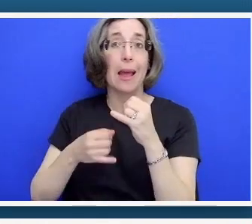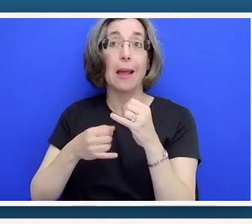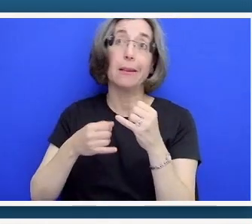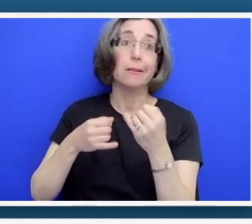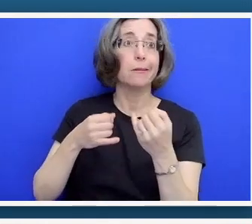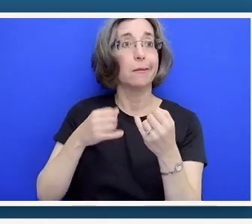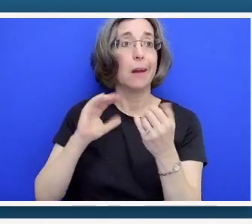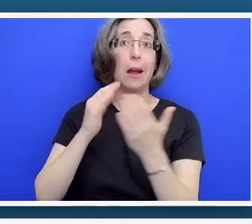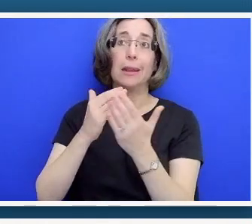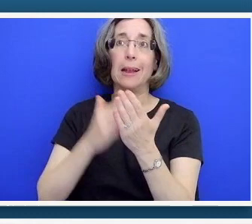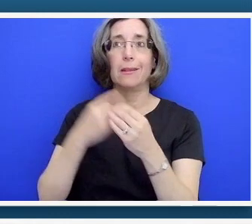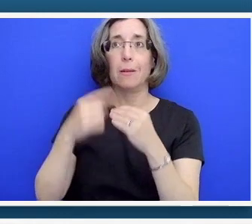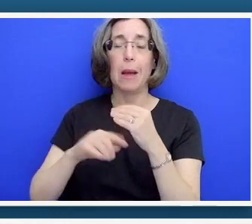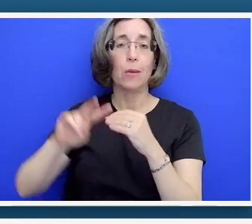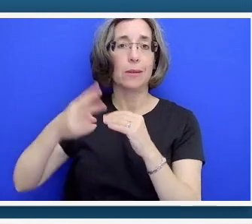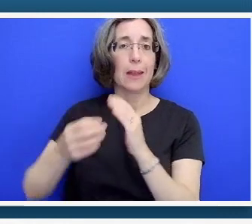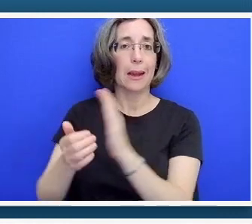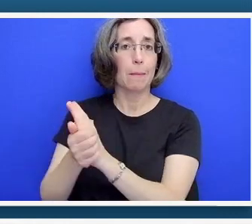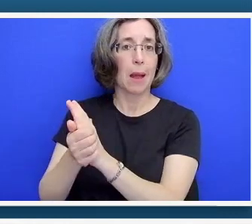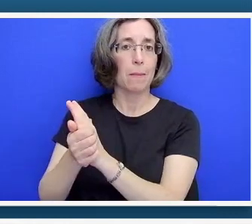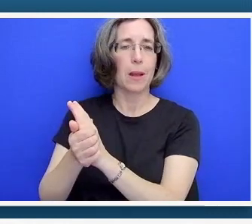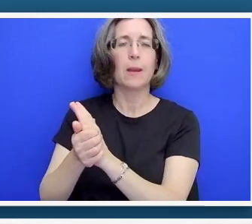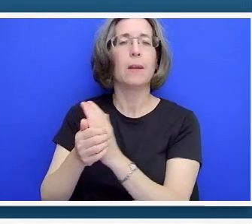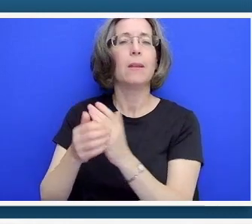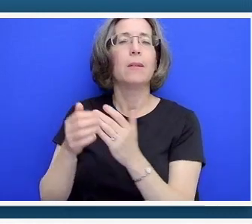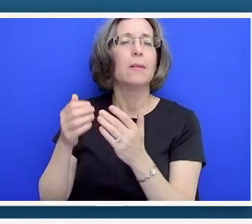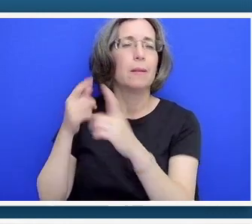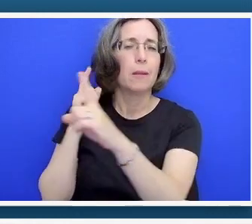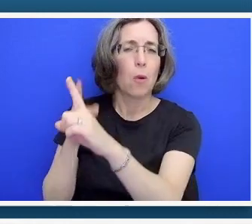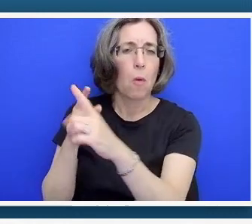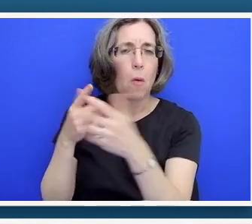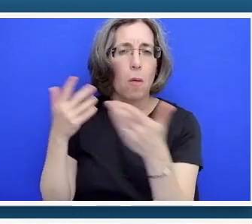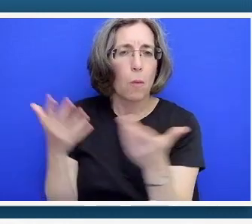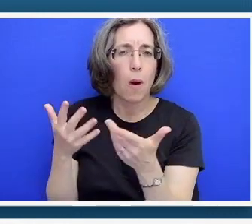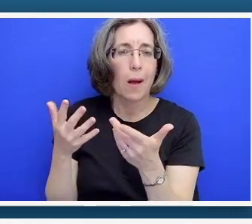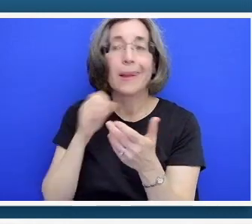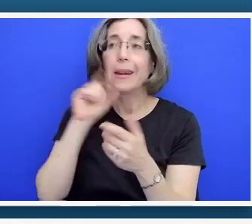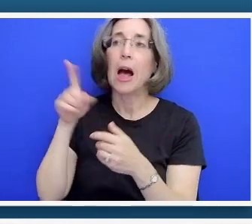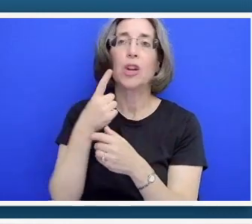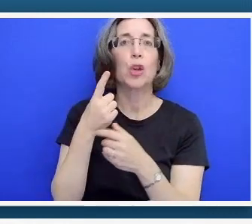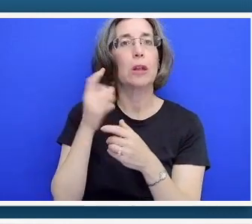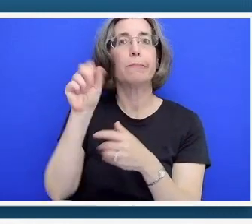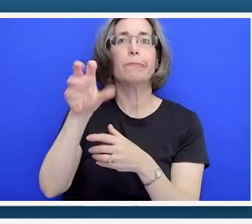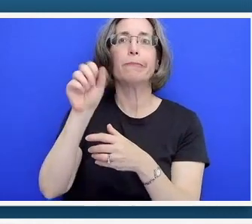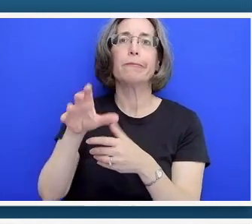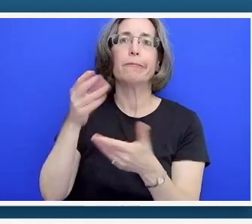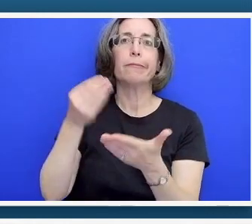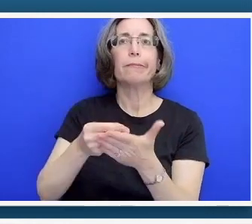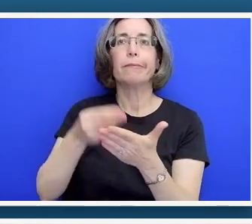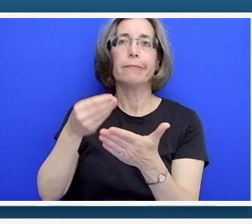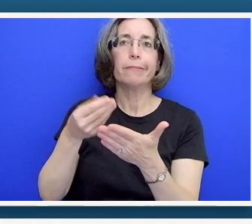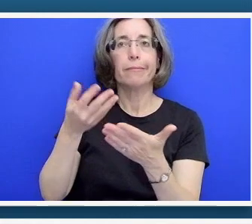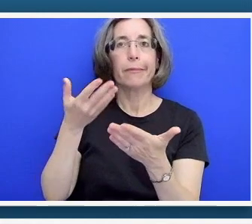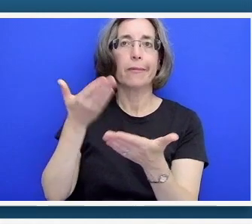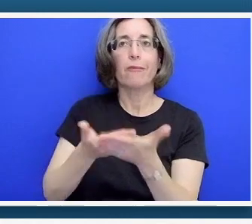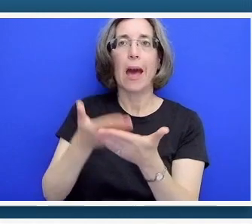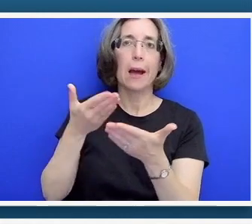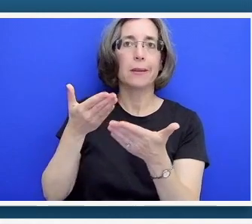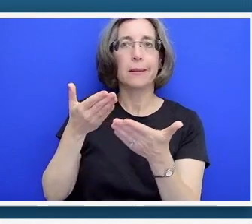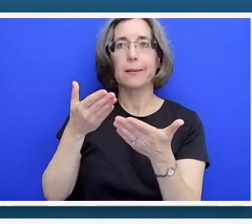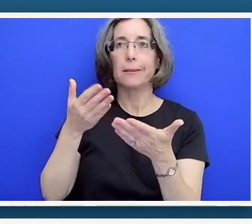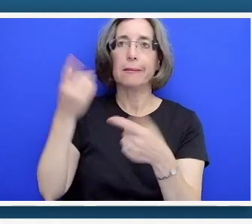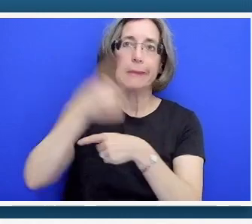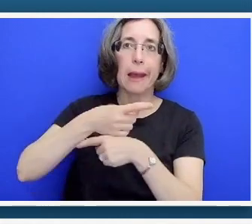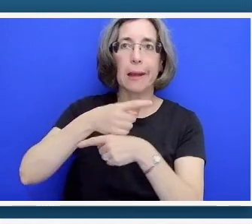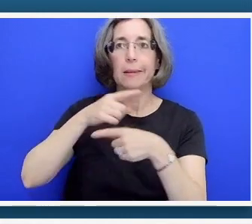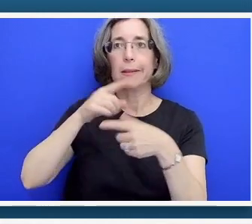statistics. That's not teaching. I want to empower my students to take what I have provided them, come up